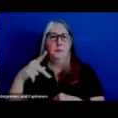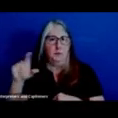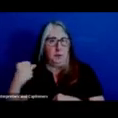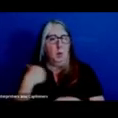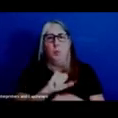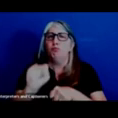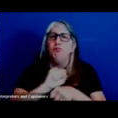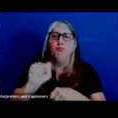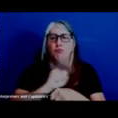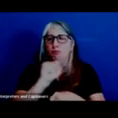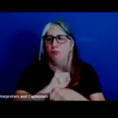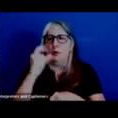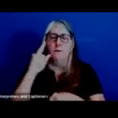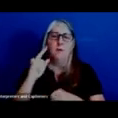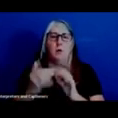to